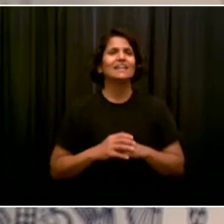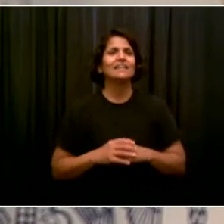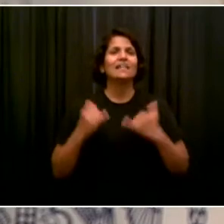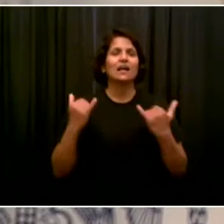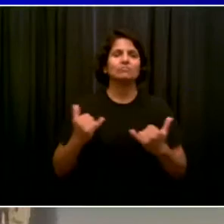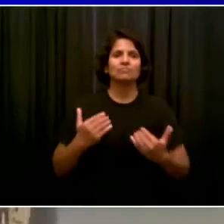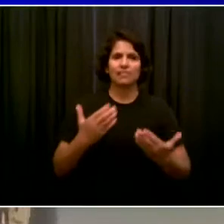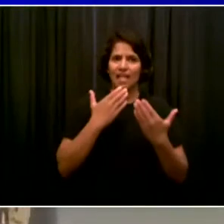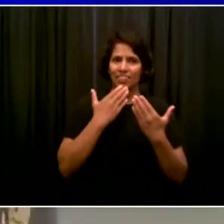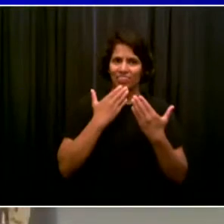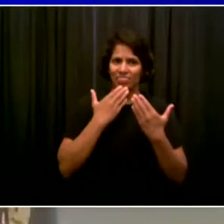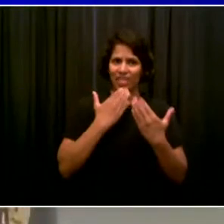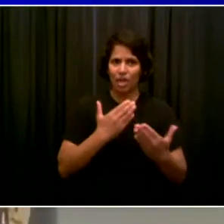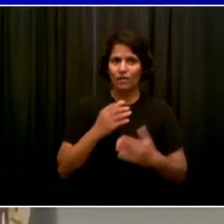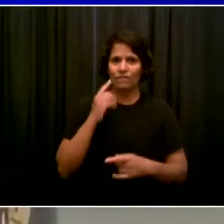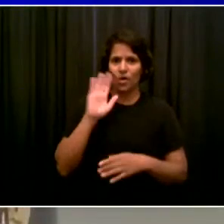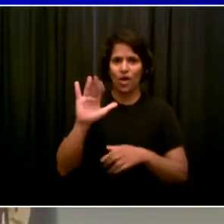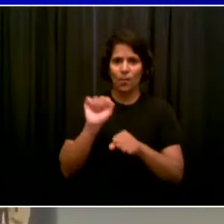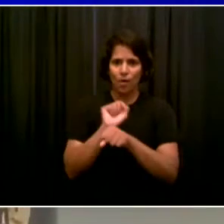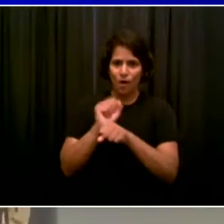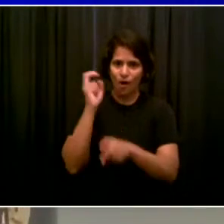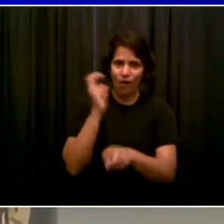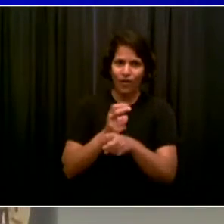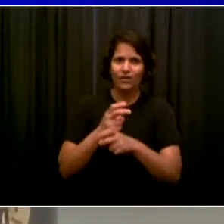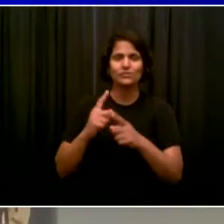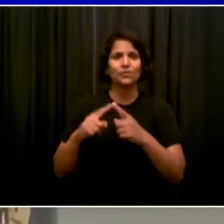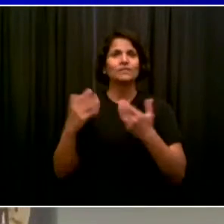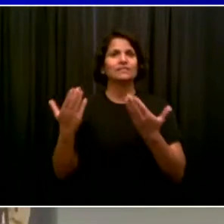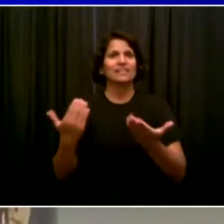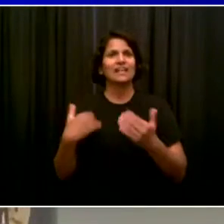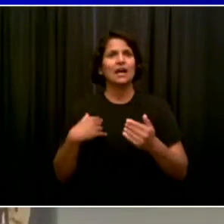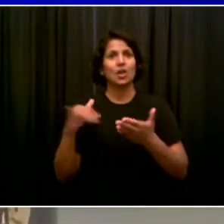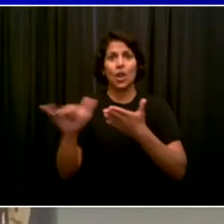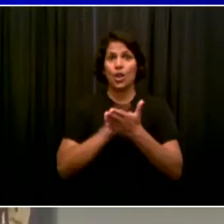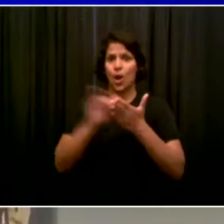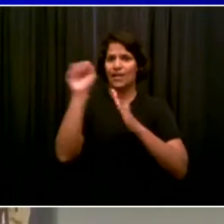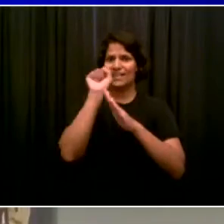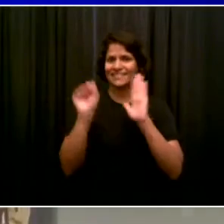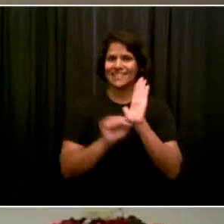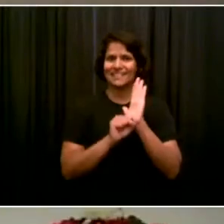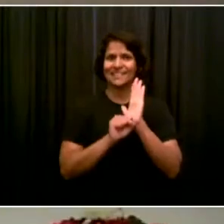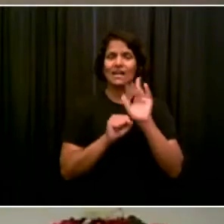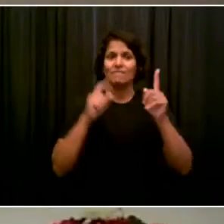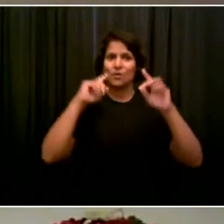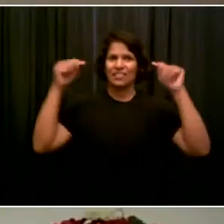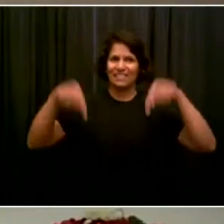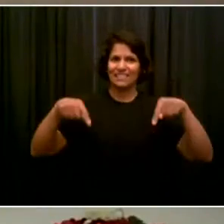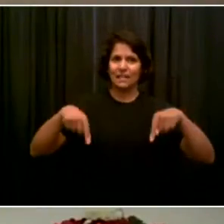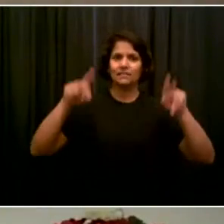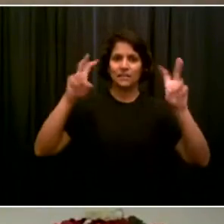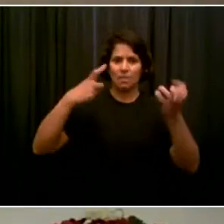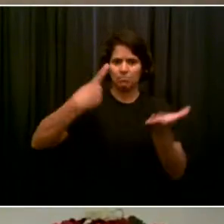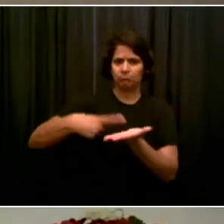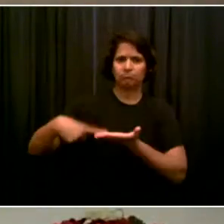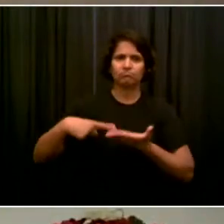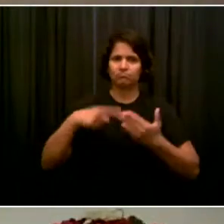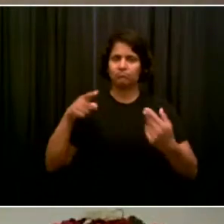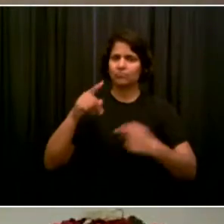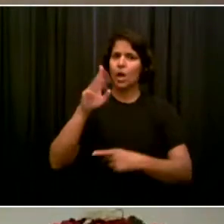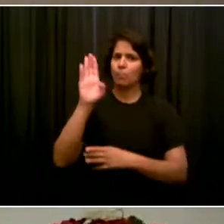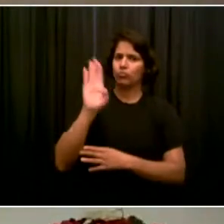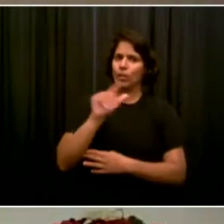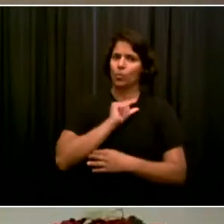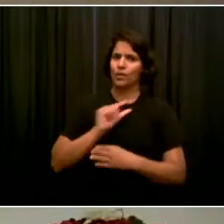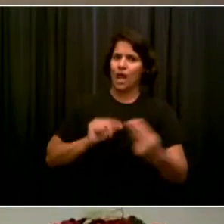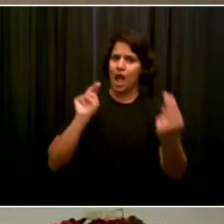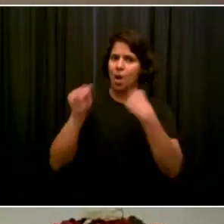wonderful efforts on Albany to get this legislation done. Take it away, Joanne. Thank you, Mayor de Blasio and Commissioner Gutman.